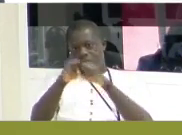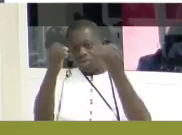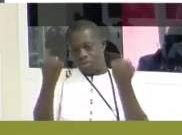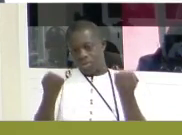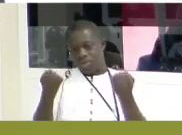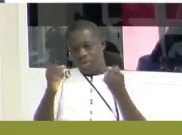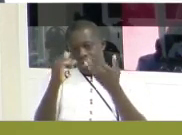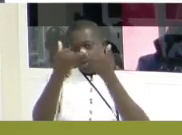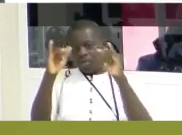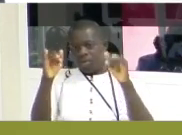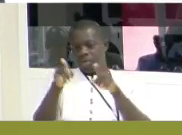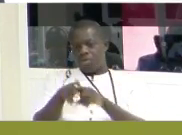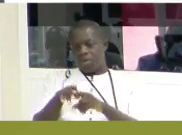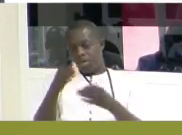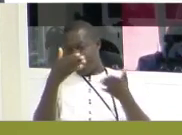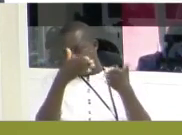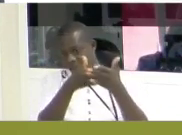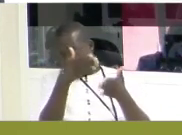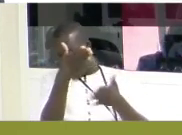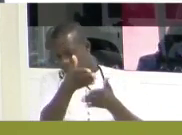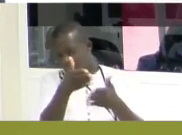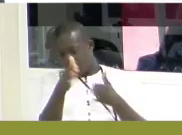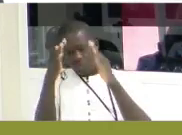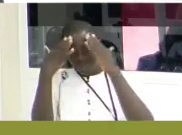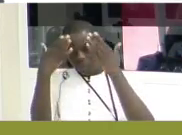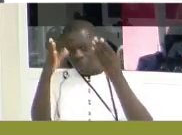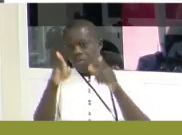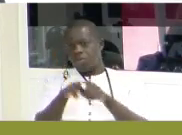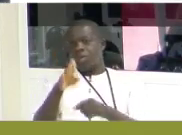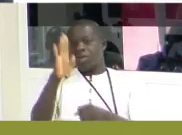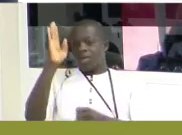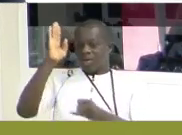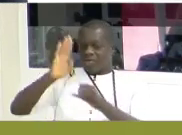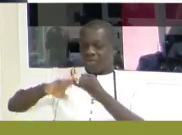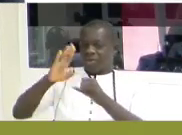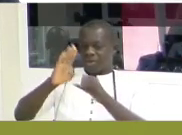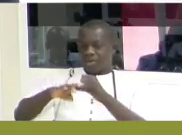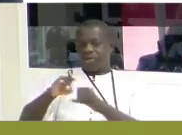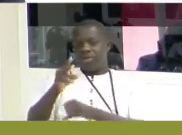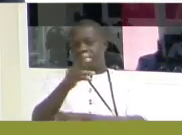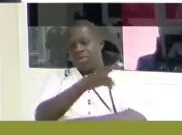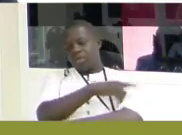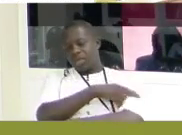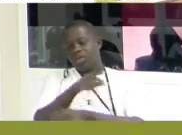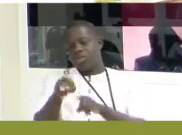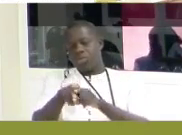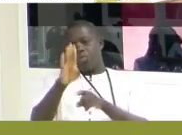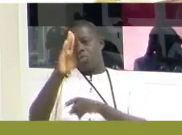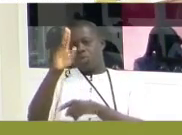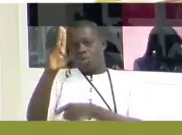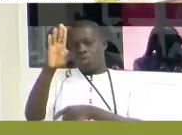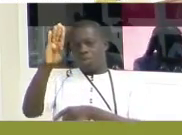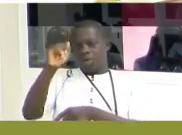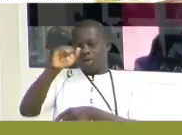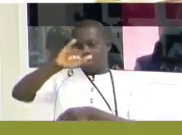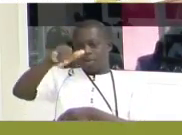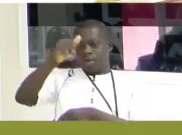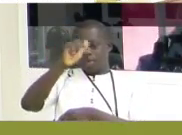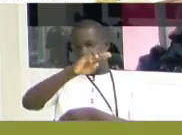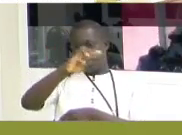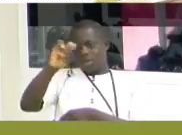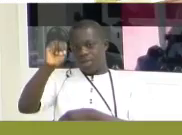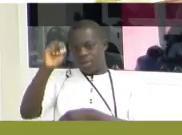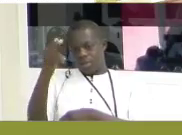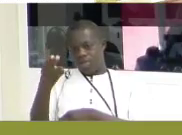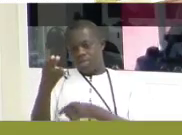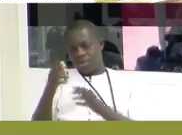message I don't know, but the conclusion is Sergeant Buba Jammeh, State House. Very well, Mr. Witness. Can we just go back?